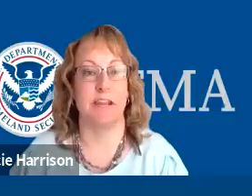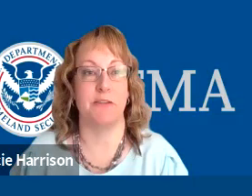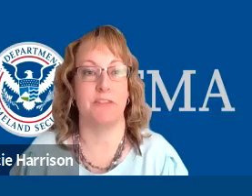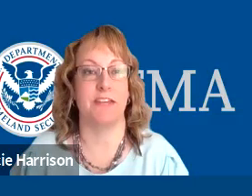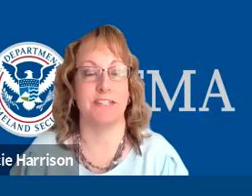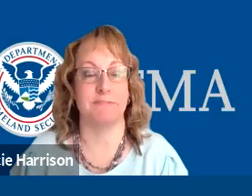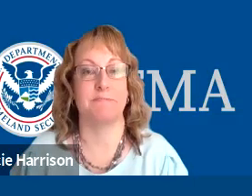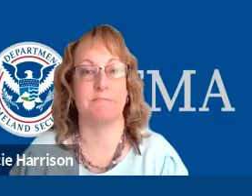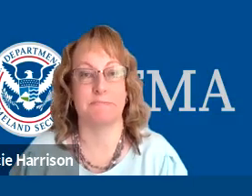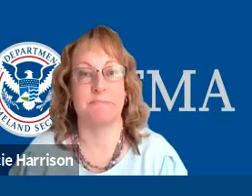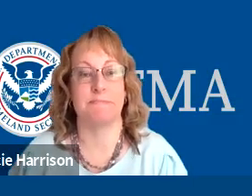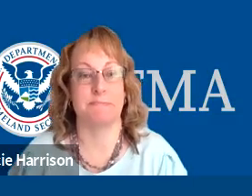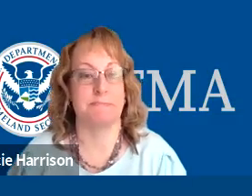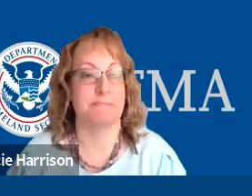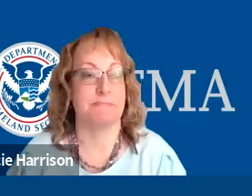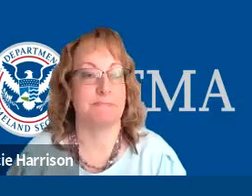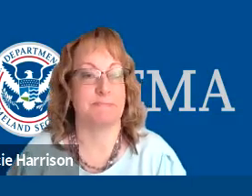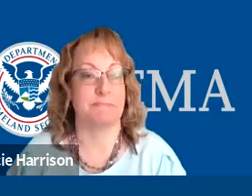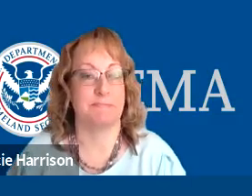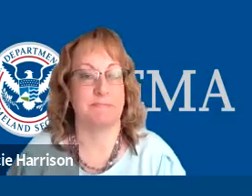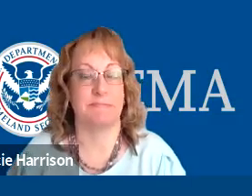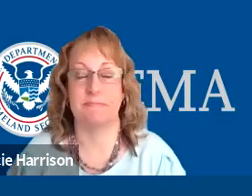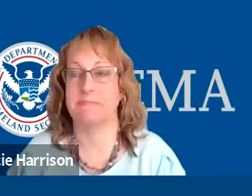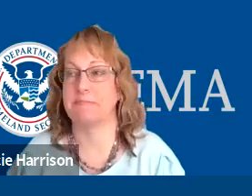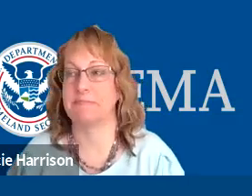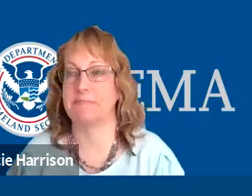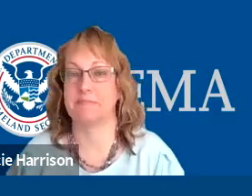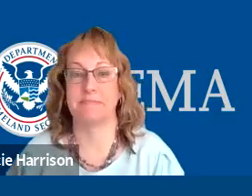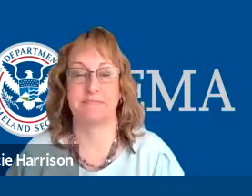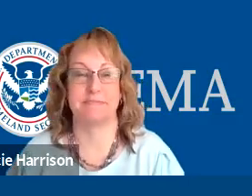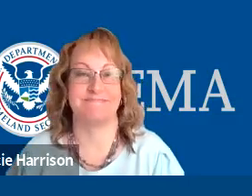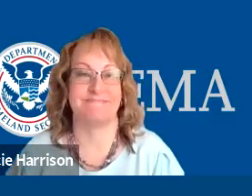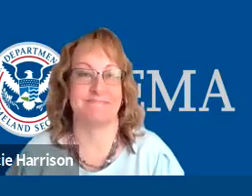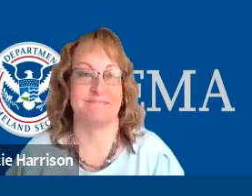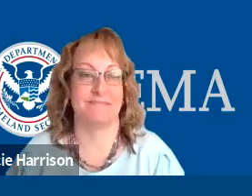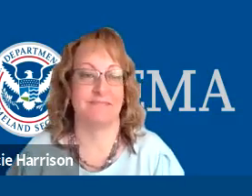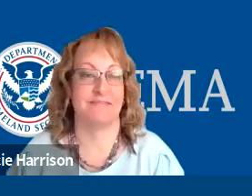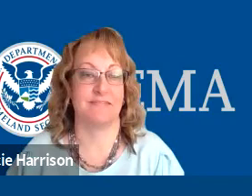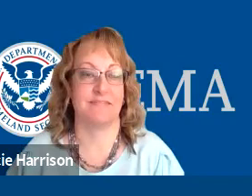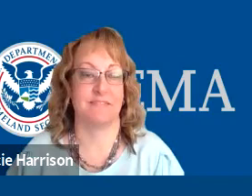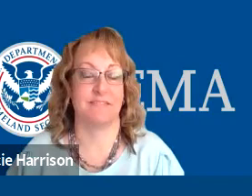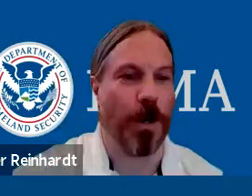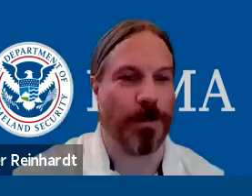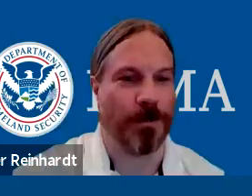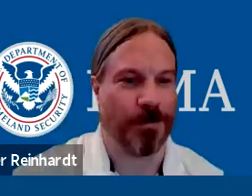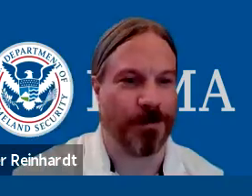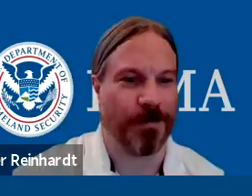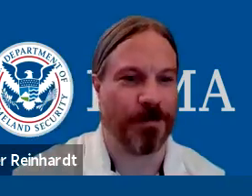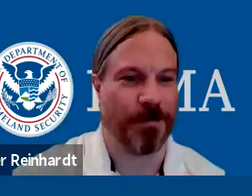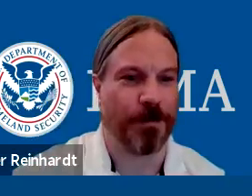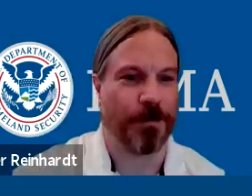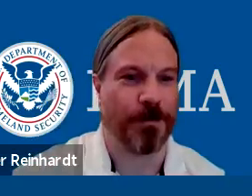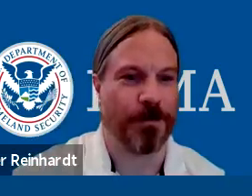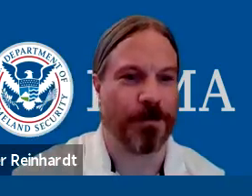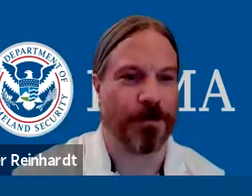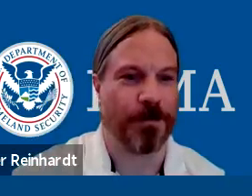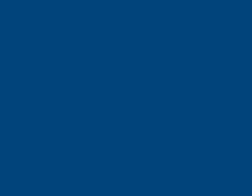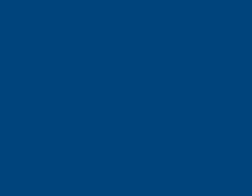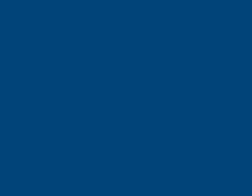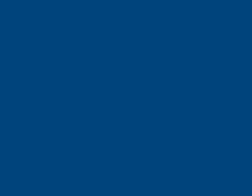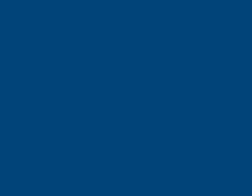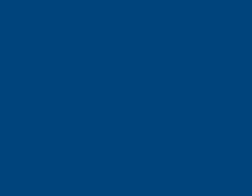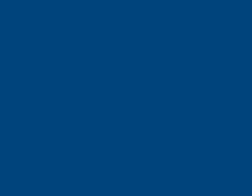Please see the contacts here listed. These are the great folks that shared the information and answered all